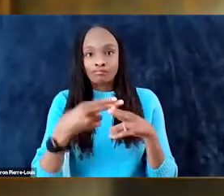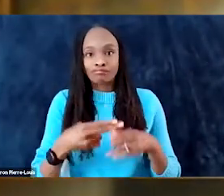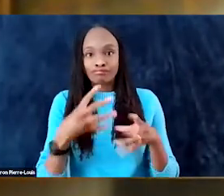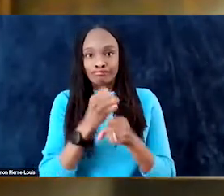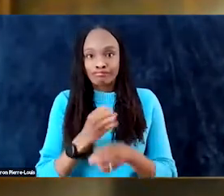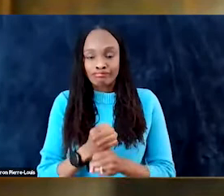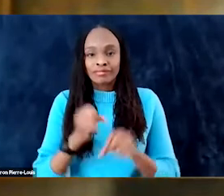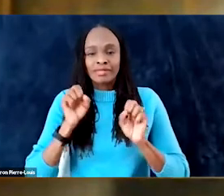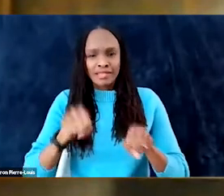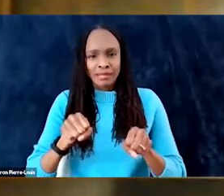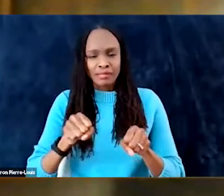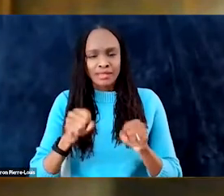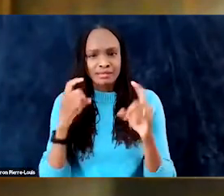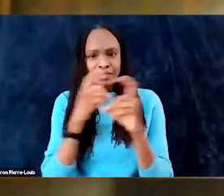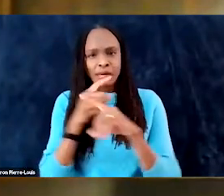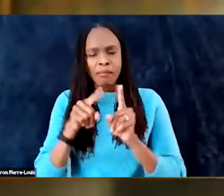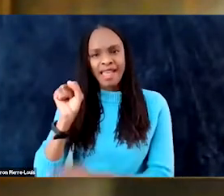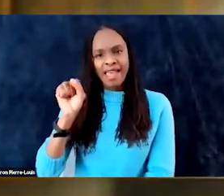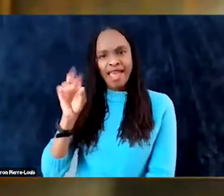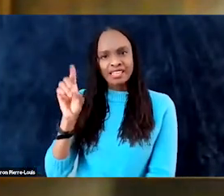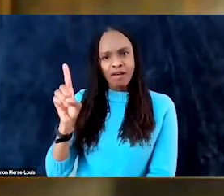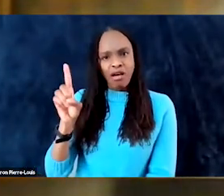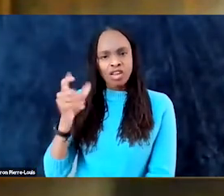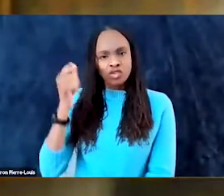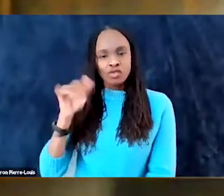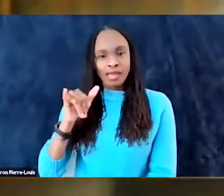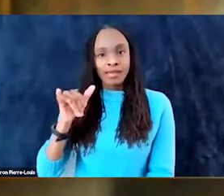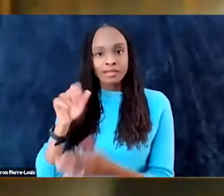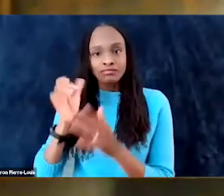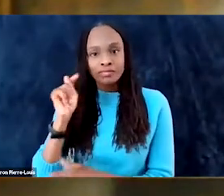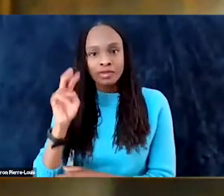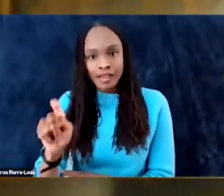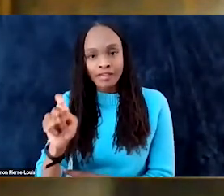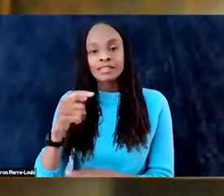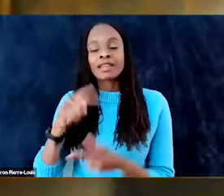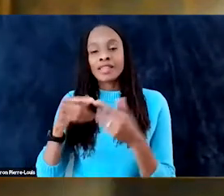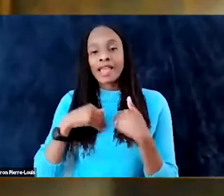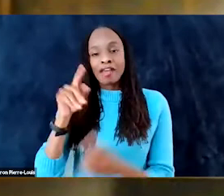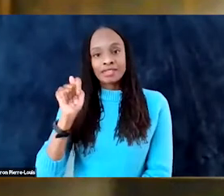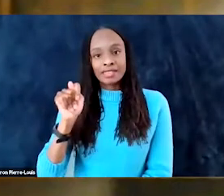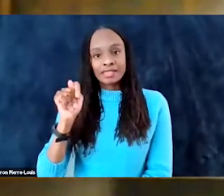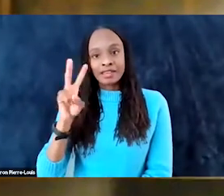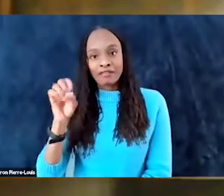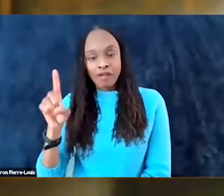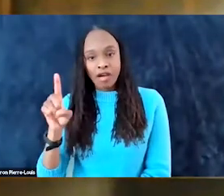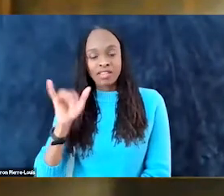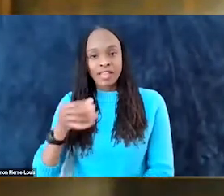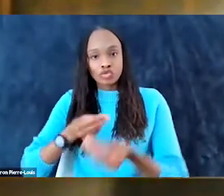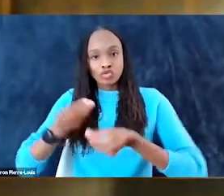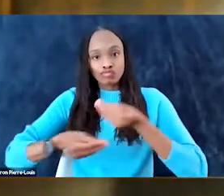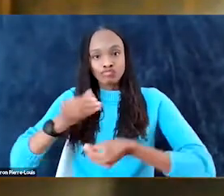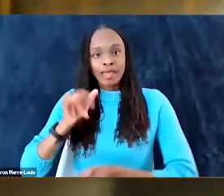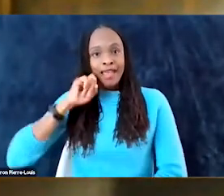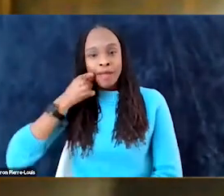ones, SVOD, which is subscription, like Netflix. There's TVOD, which is transactional, like Apple. There is AVOD, which